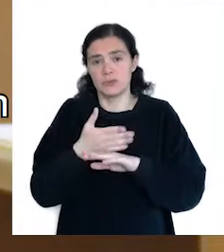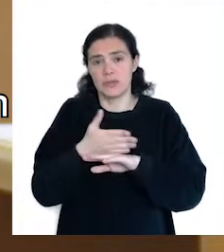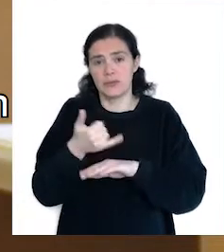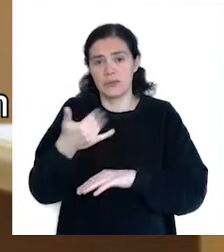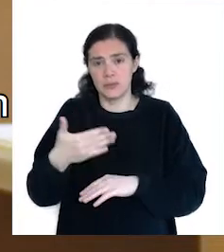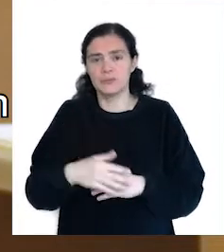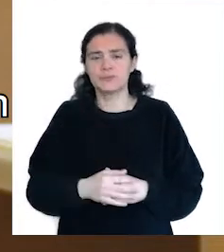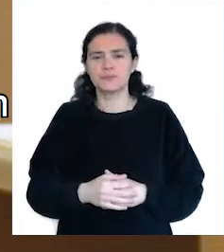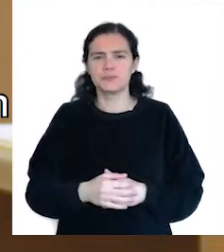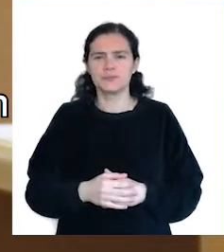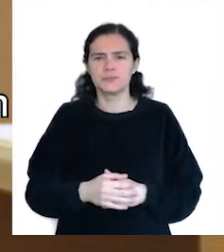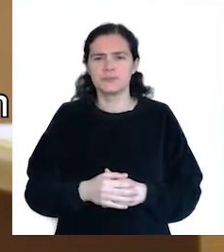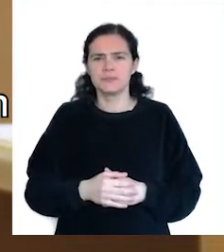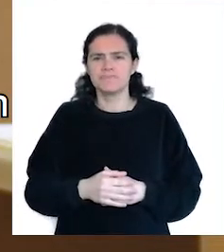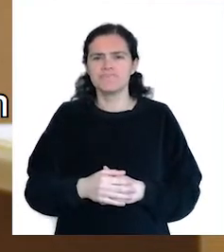21st century,